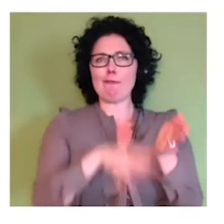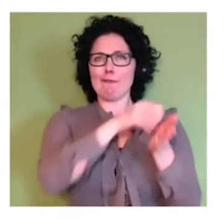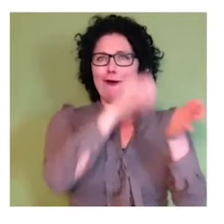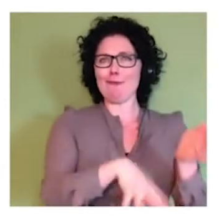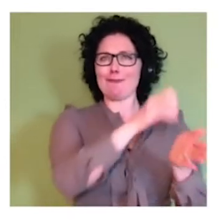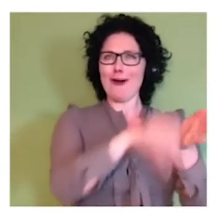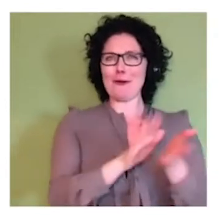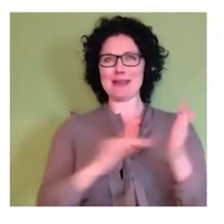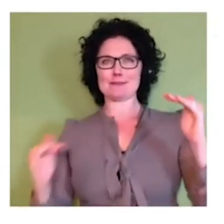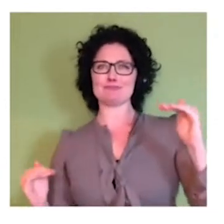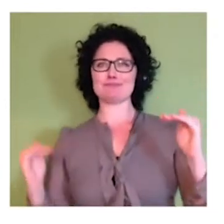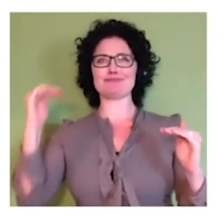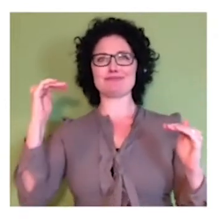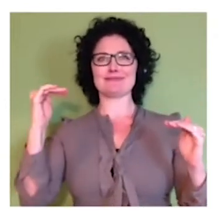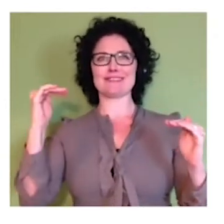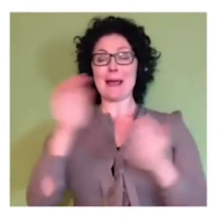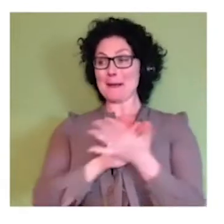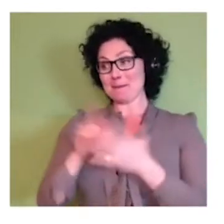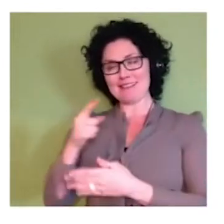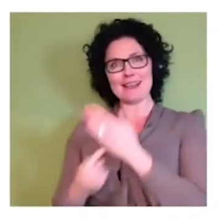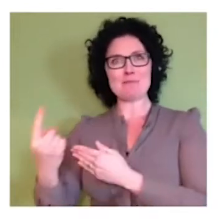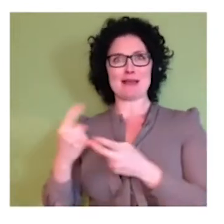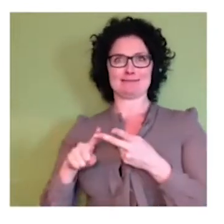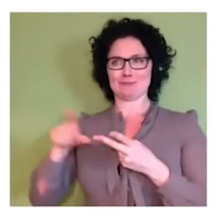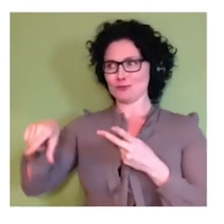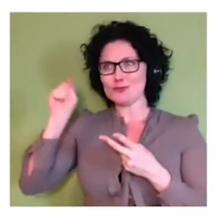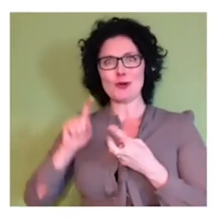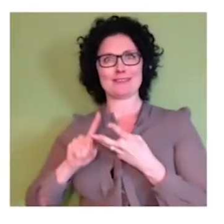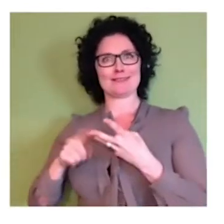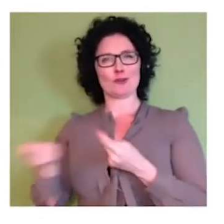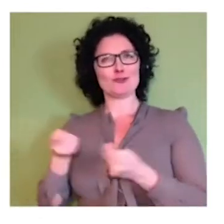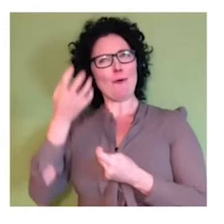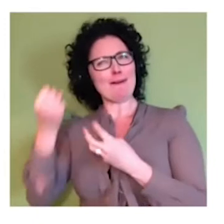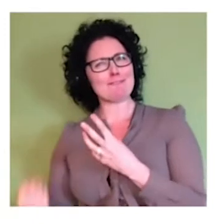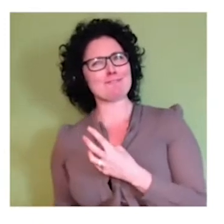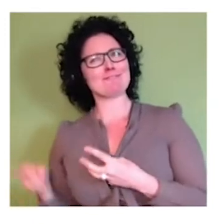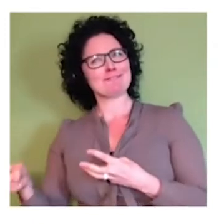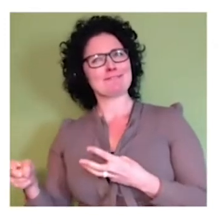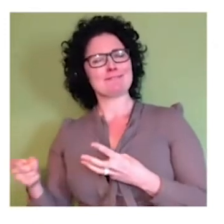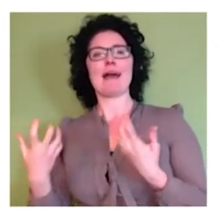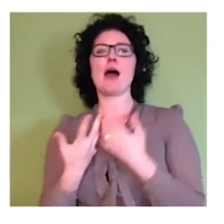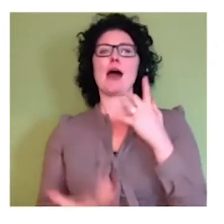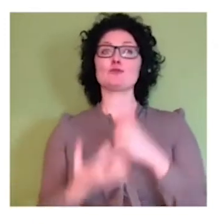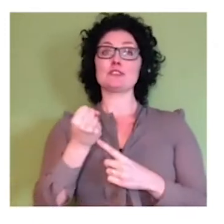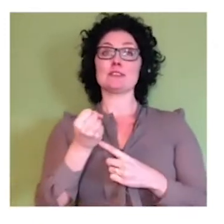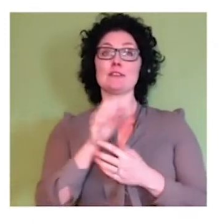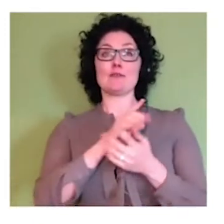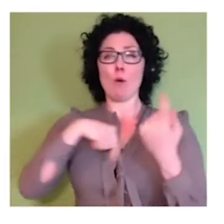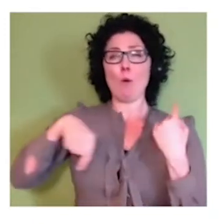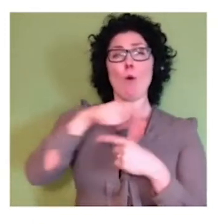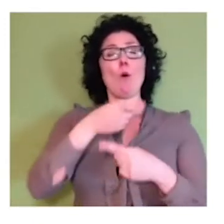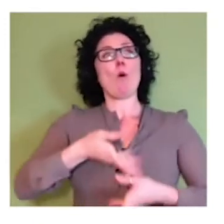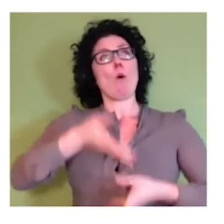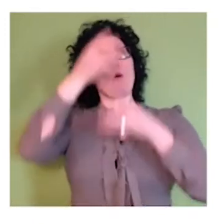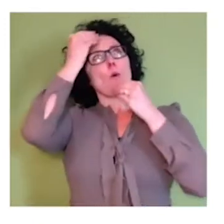offers independence, choice, and control. To achieve this, everyone needs to understand this model and take on the